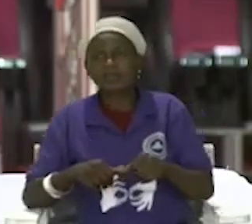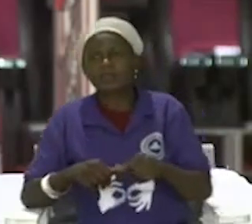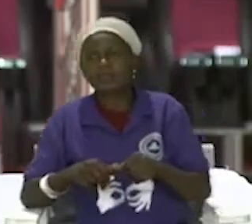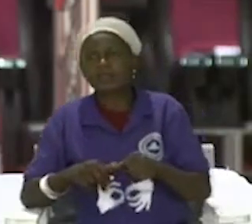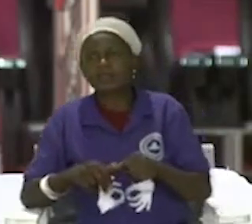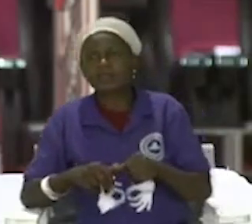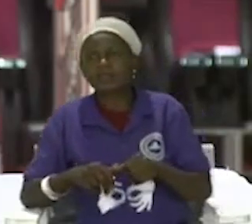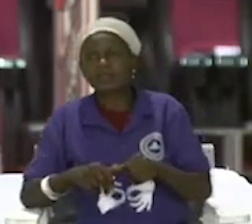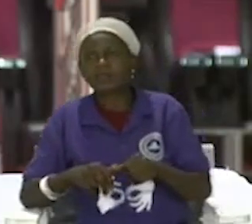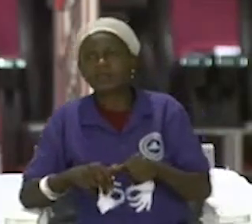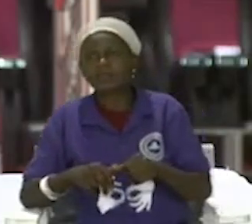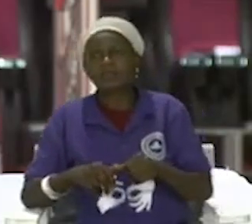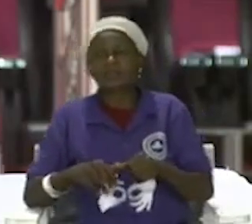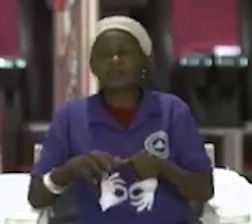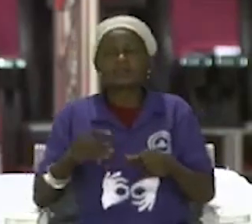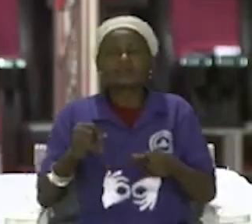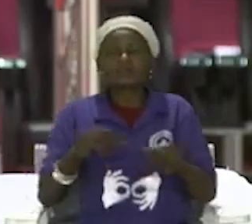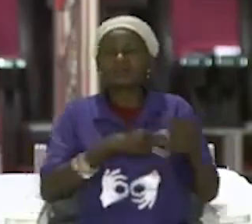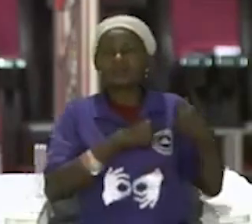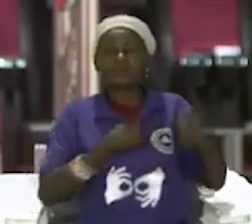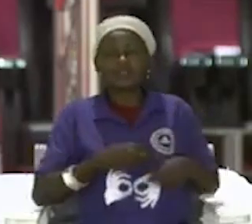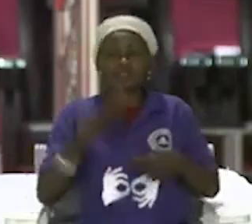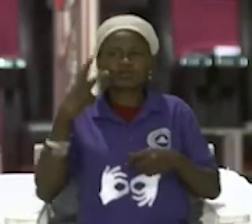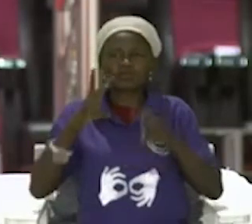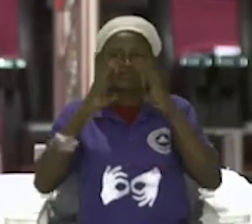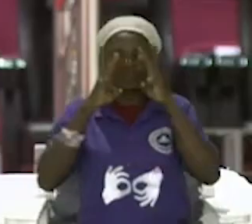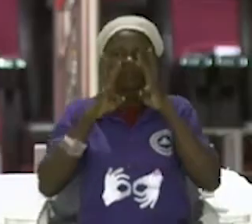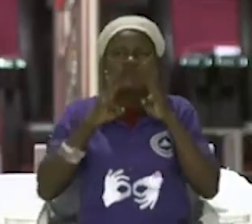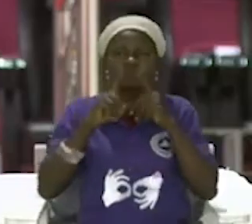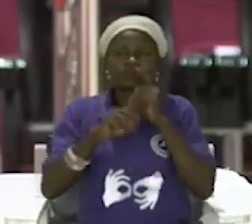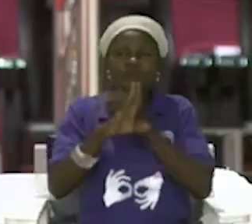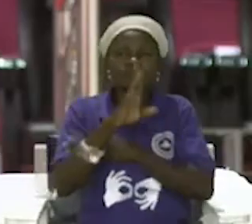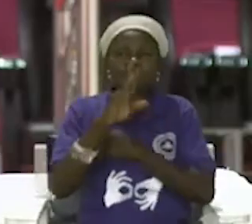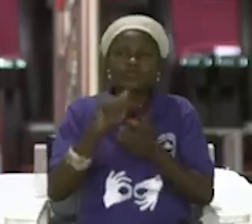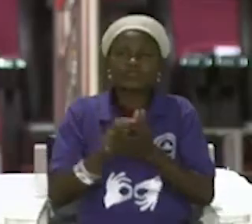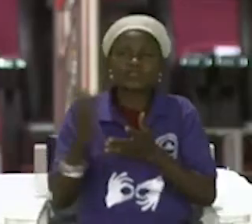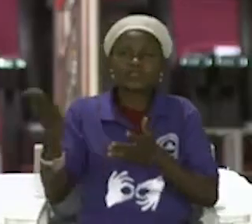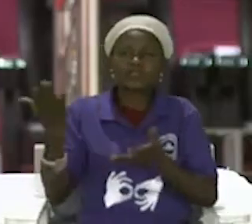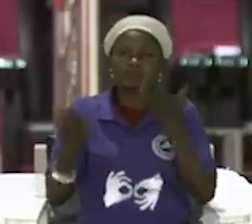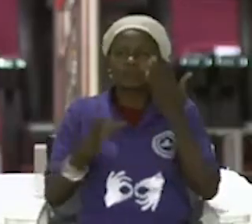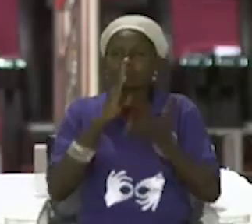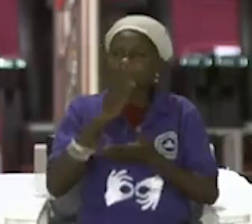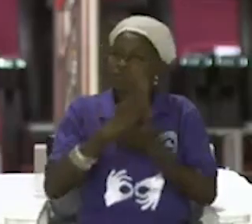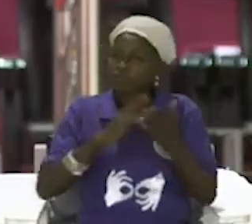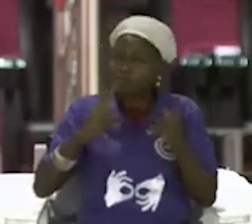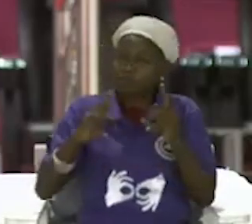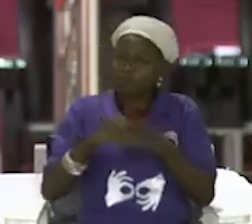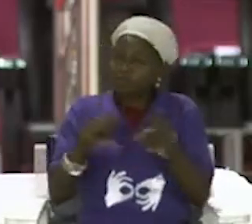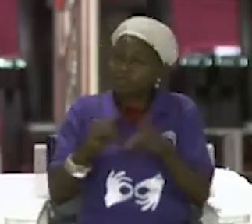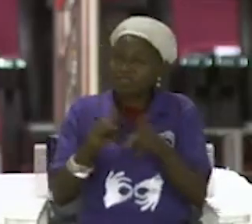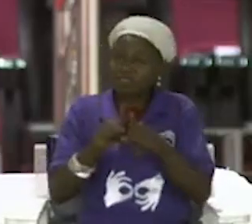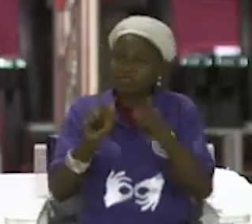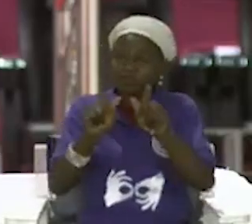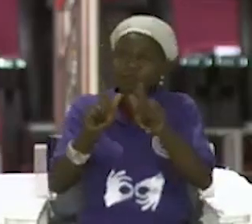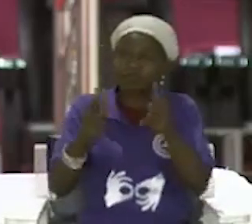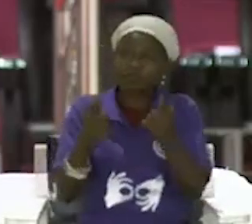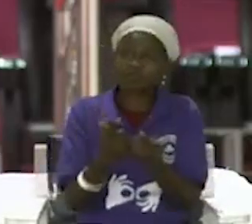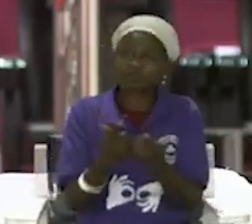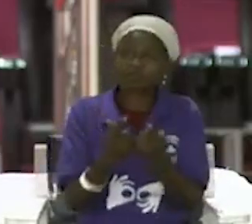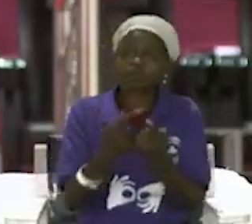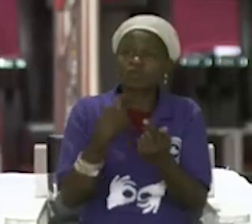And when my heart was crying to God that there might be some people in the same category who